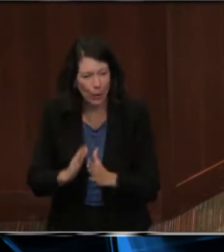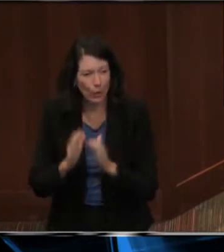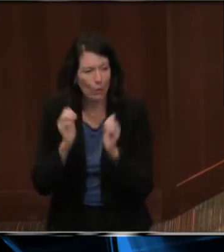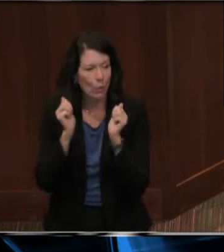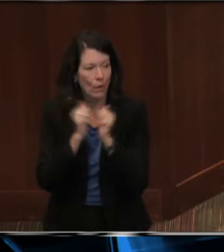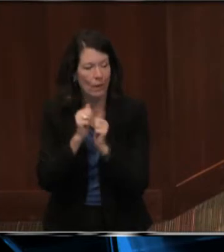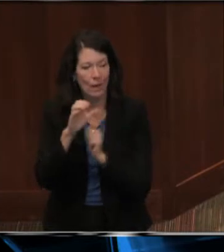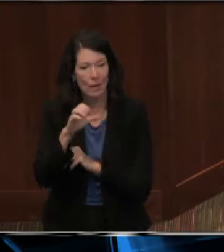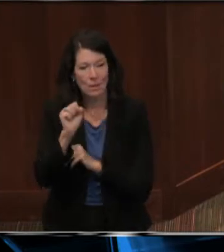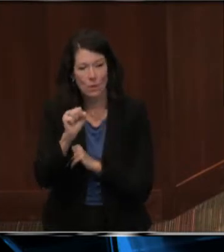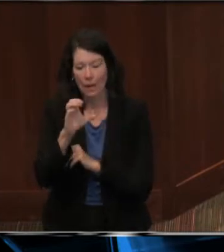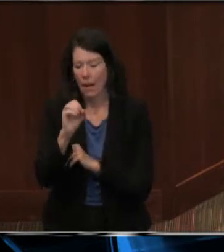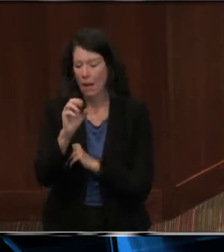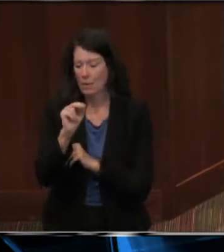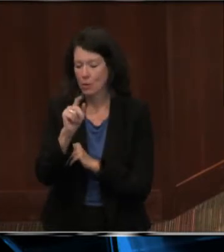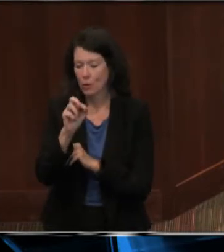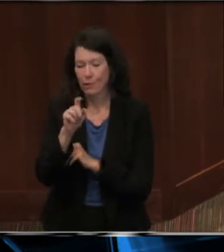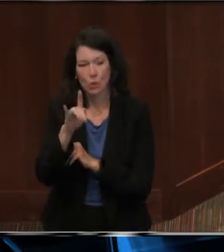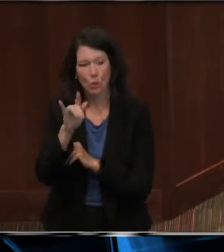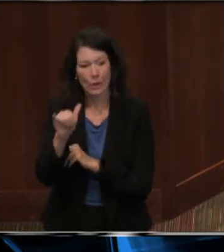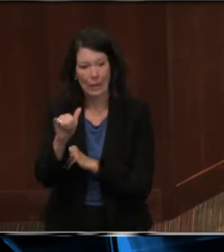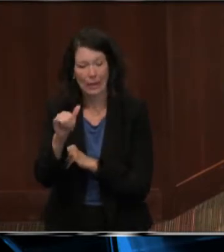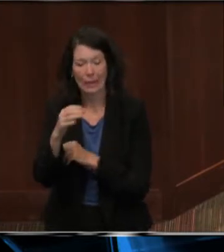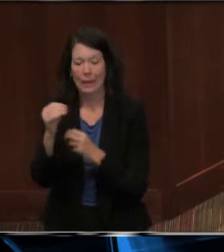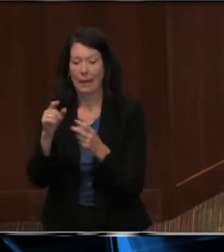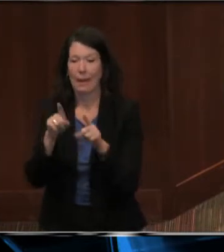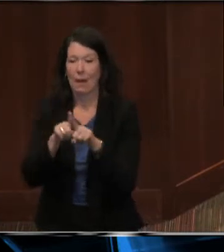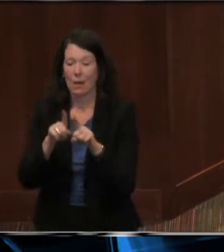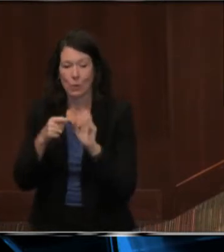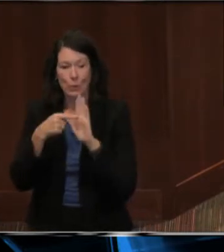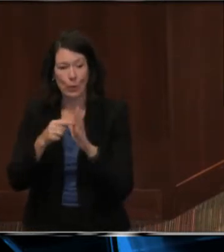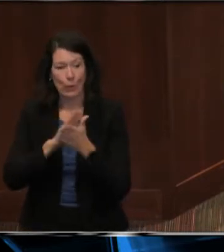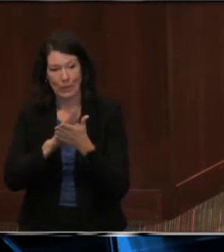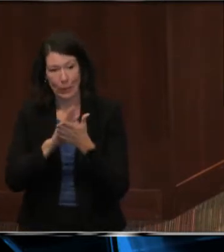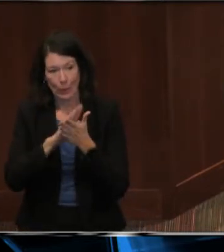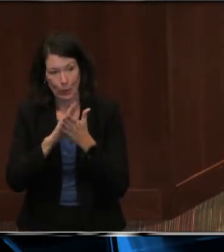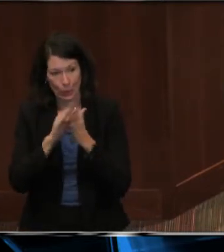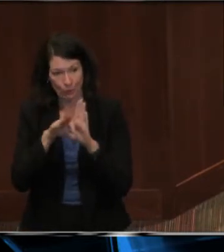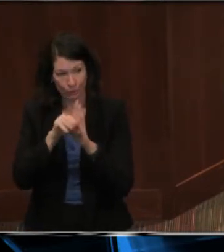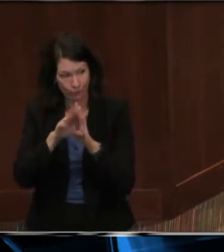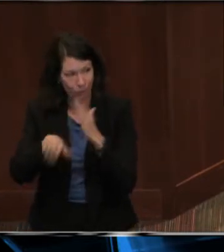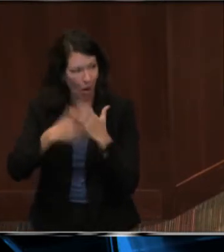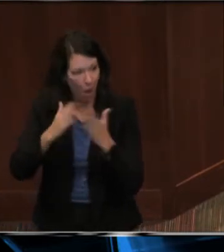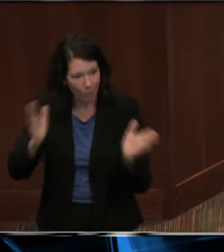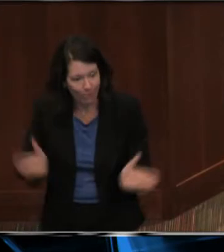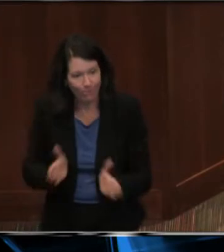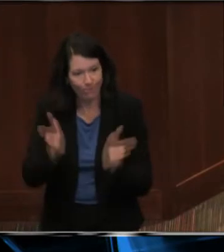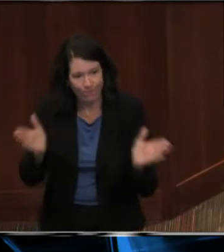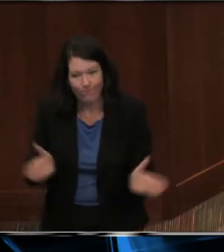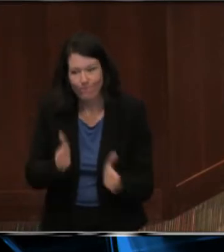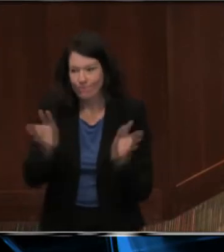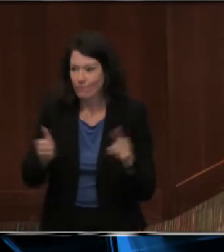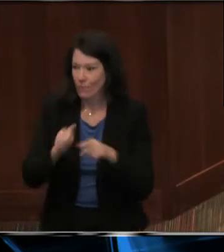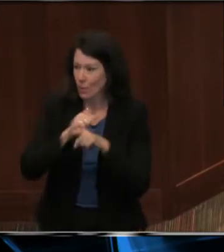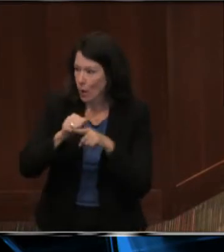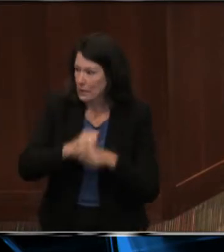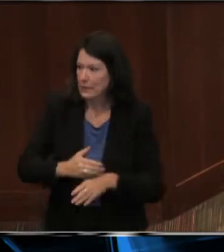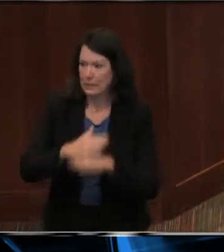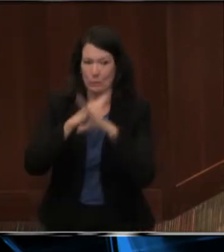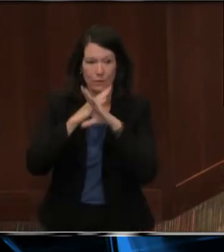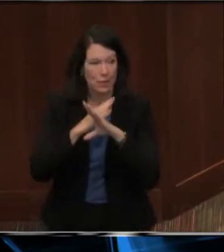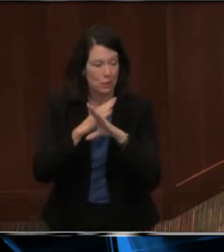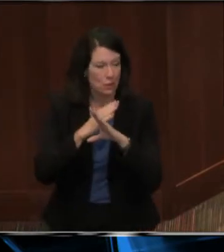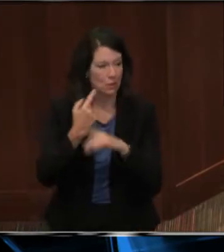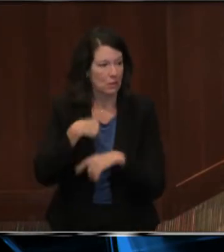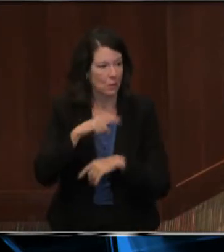the Colorado Springs Conservatory, and we will also show a video that all encourages practicing of prevention measures, because